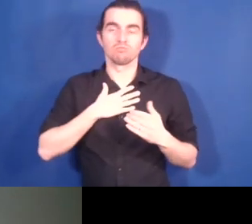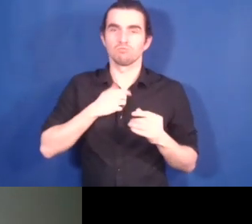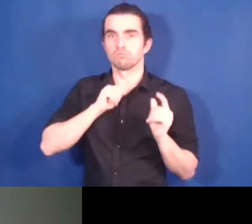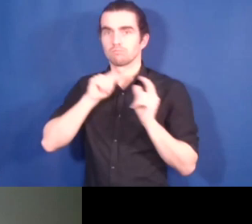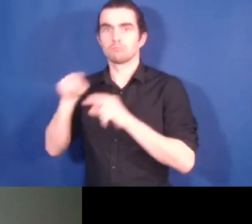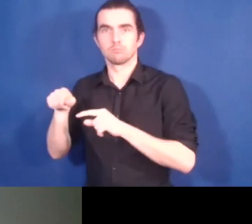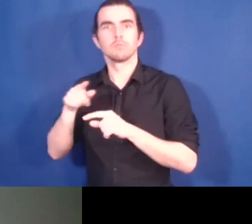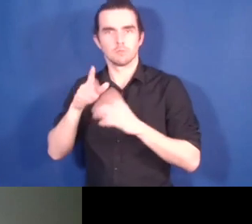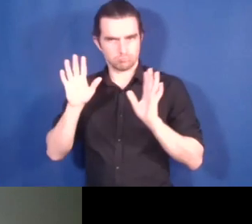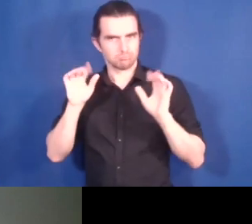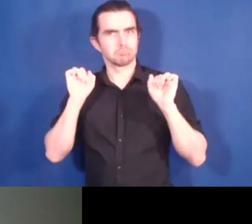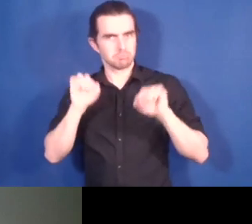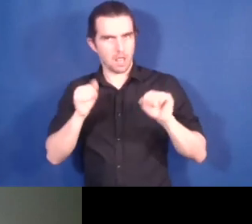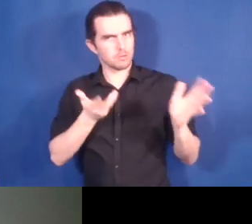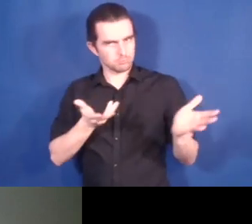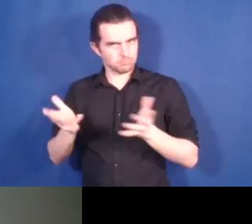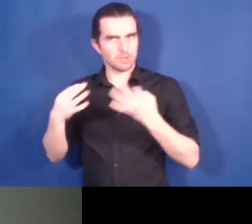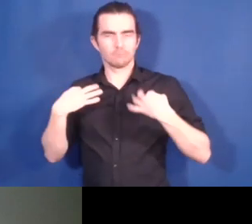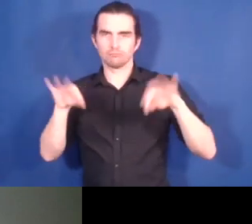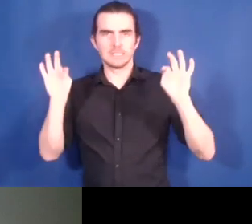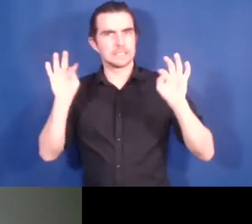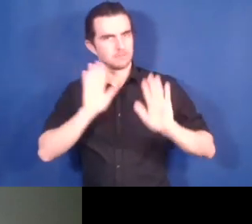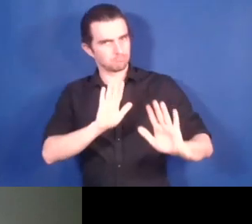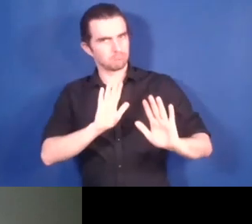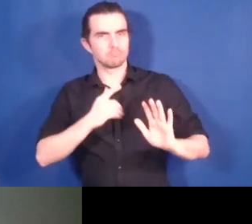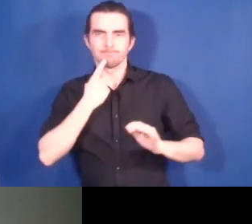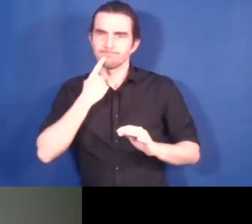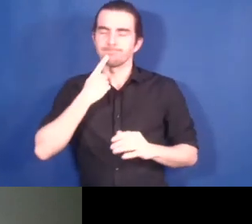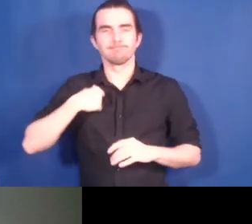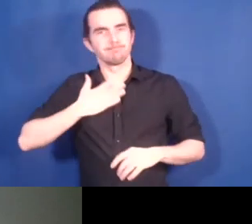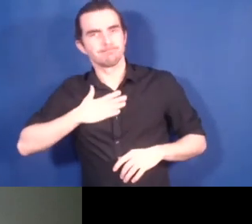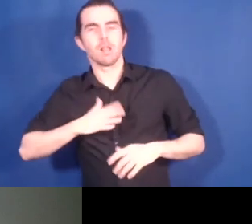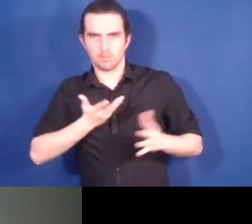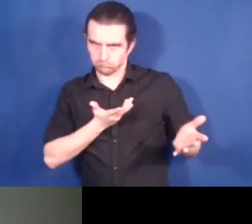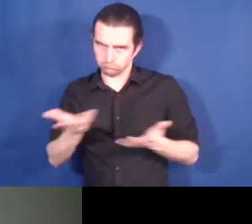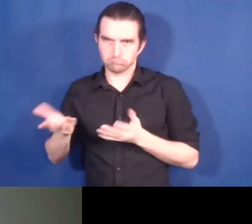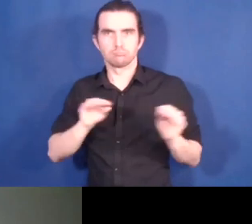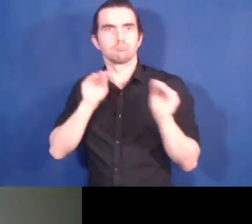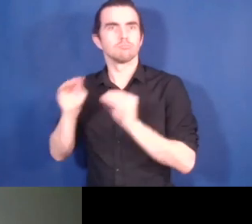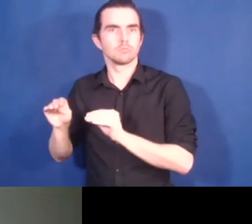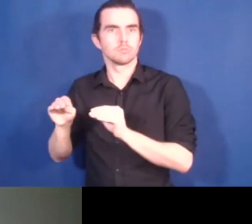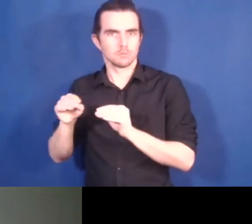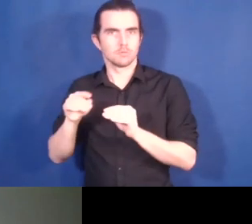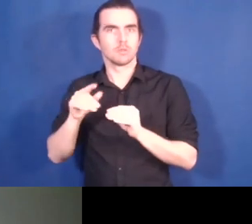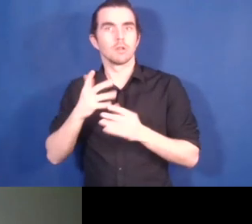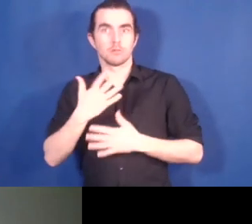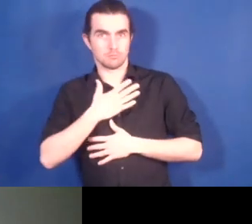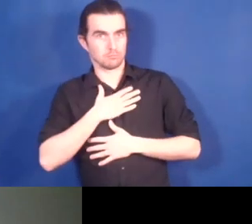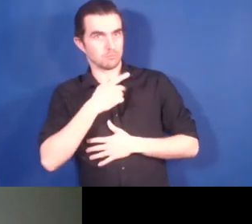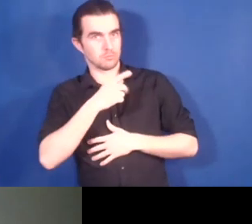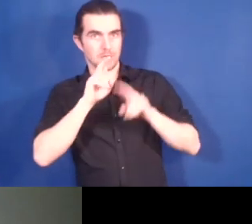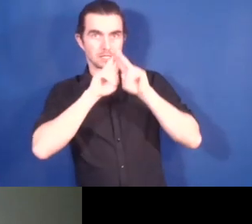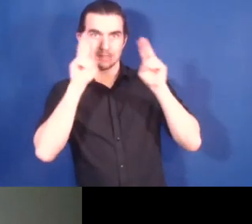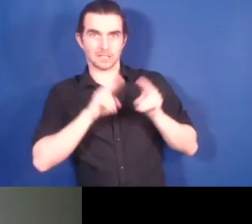That might sound as though I'm criticizing UNHCR for something it doesn't do. It's not that.